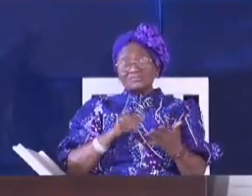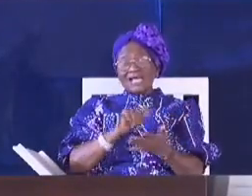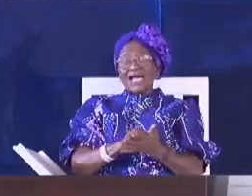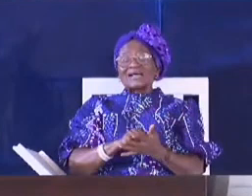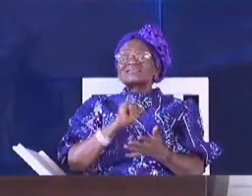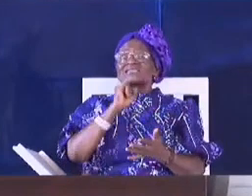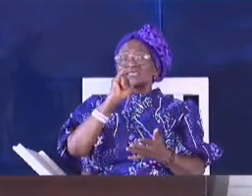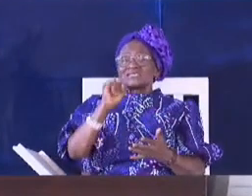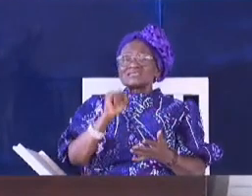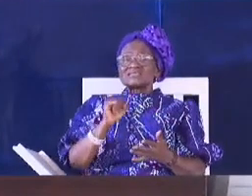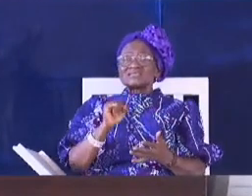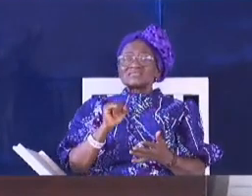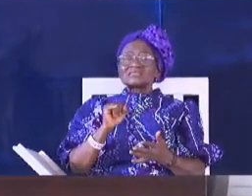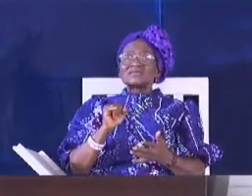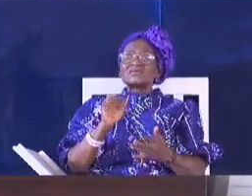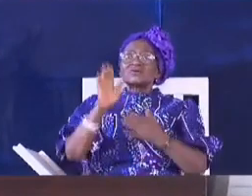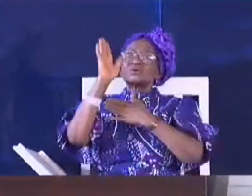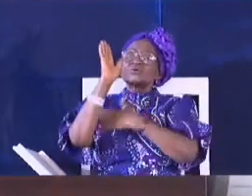God says,